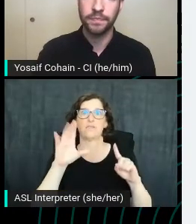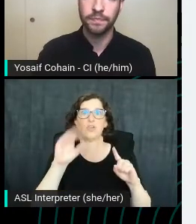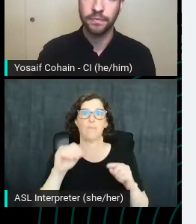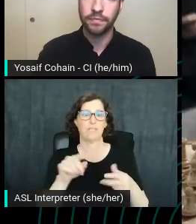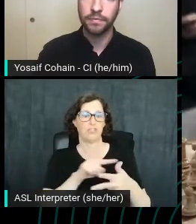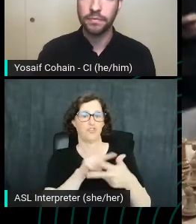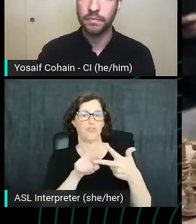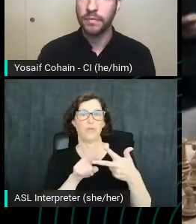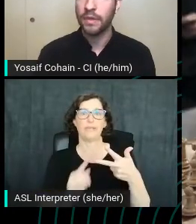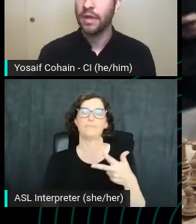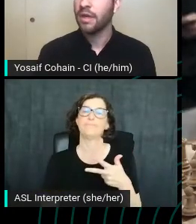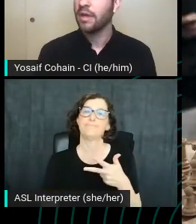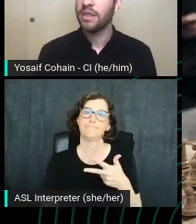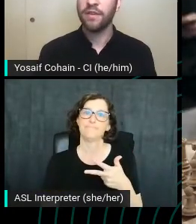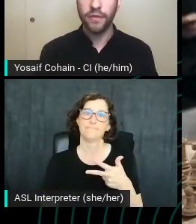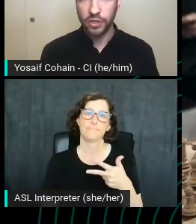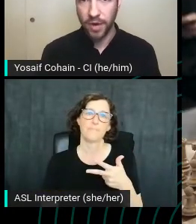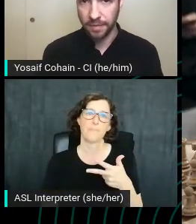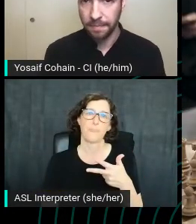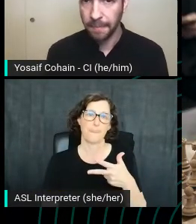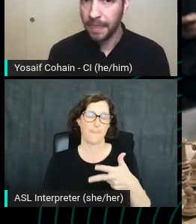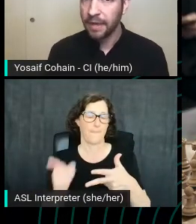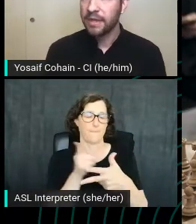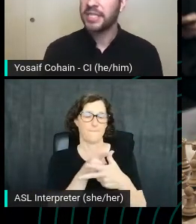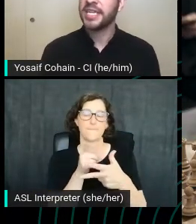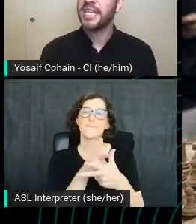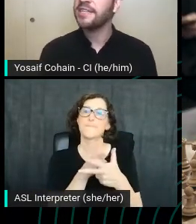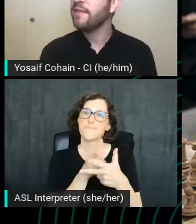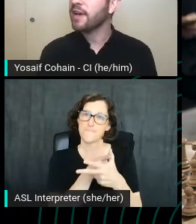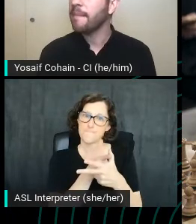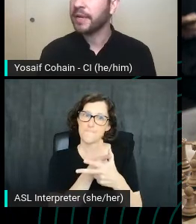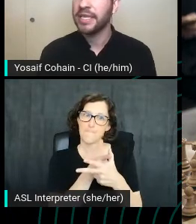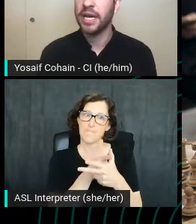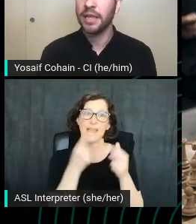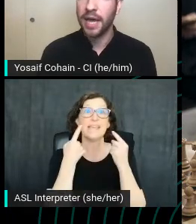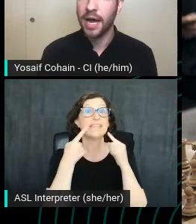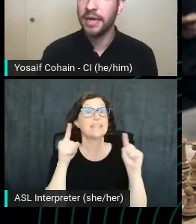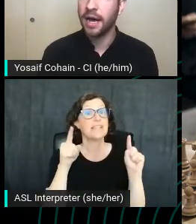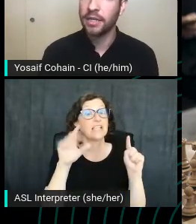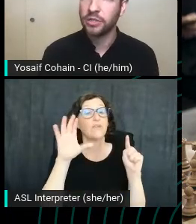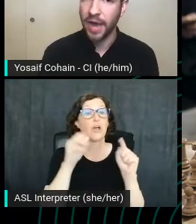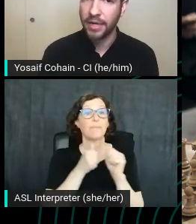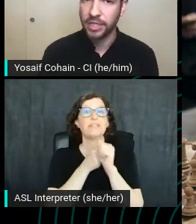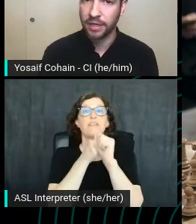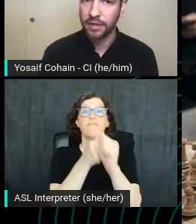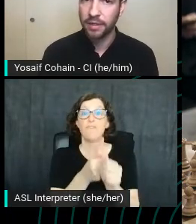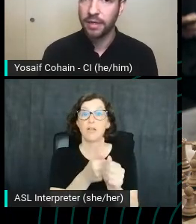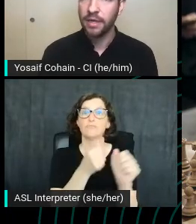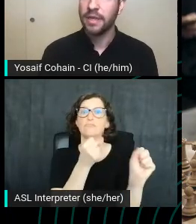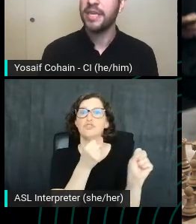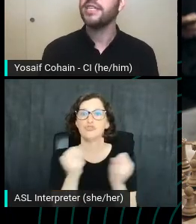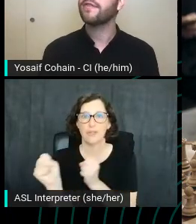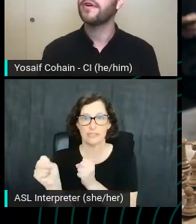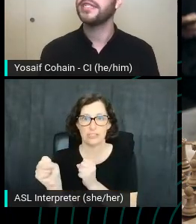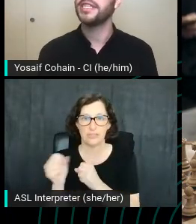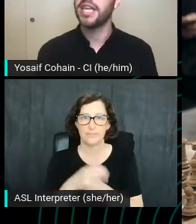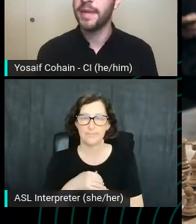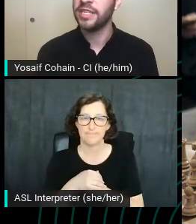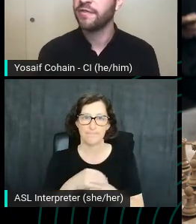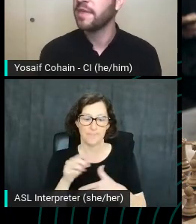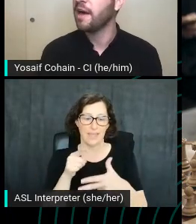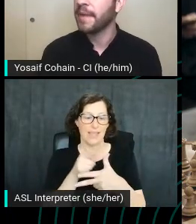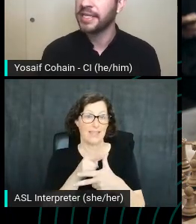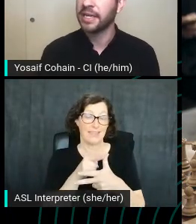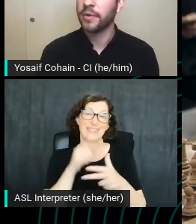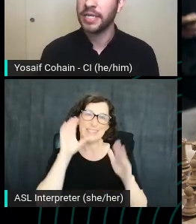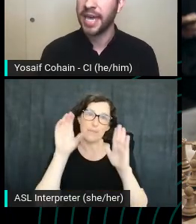areas. The first one, the successful companies align on strategy. This, of course, is an image